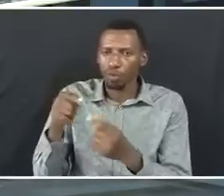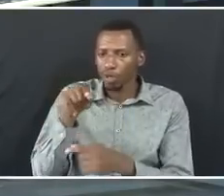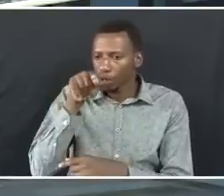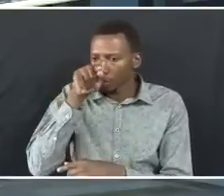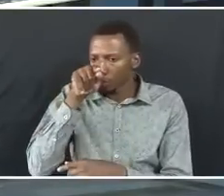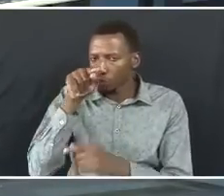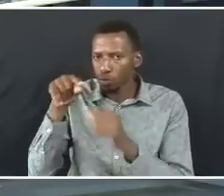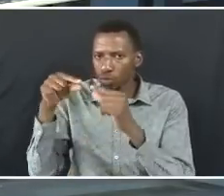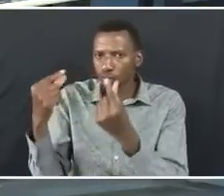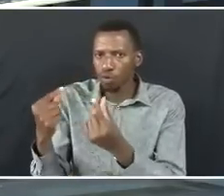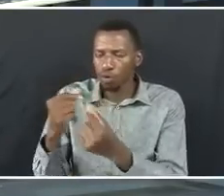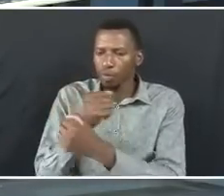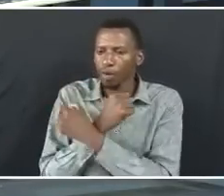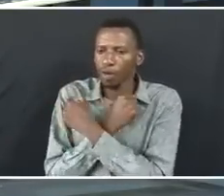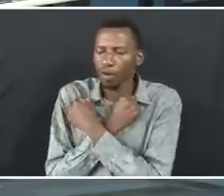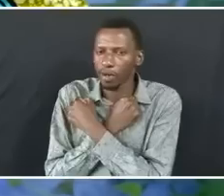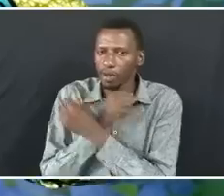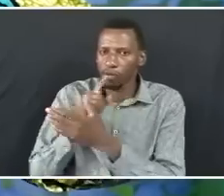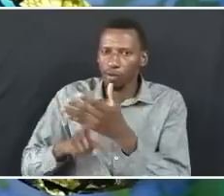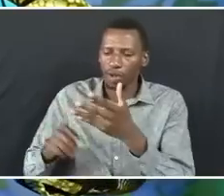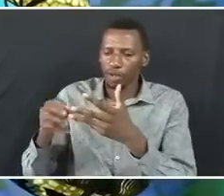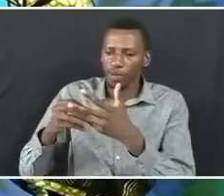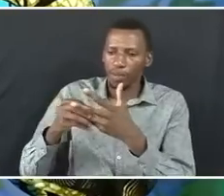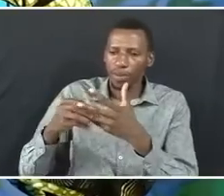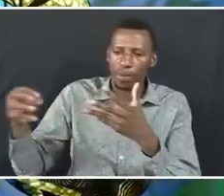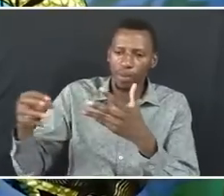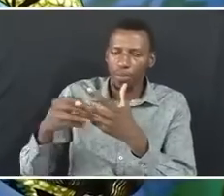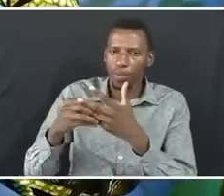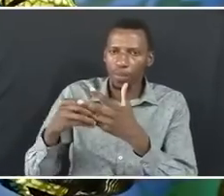For us in Africa, polygamy thrives.